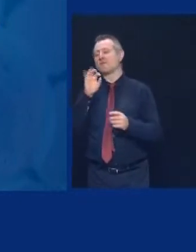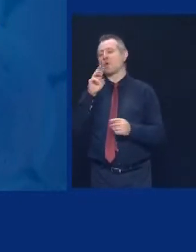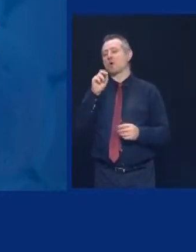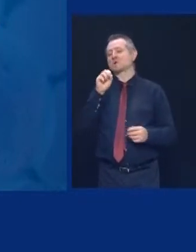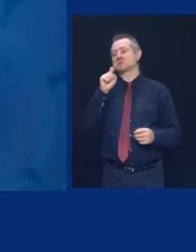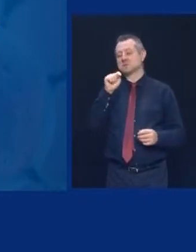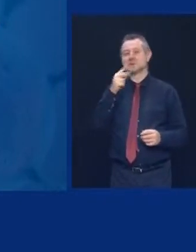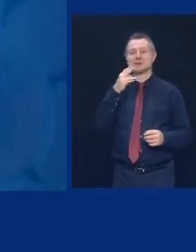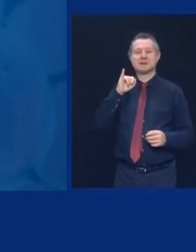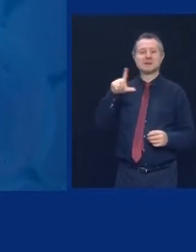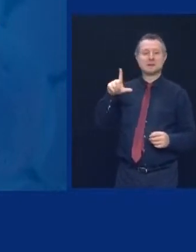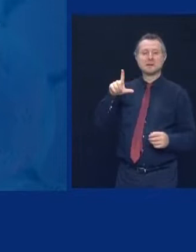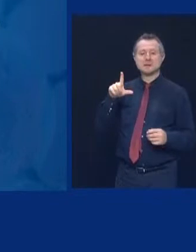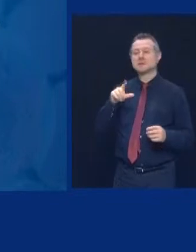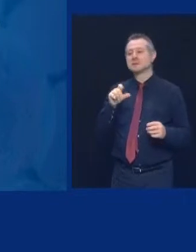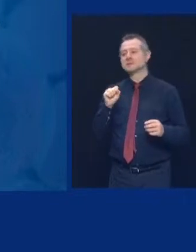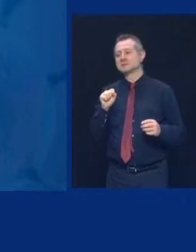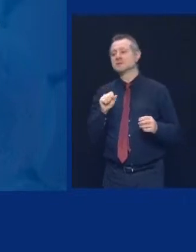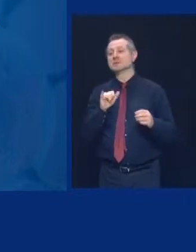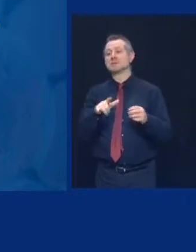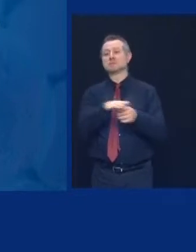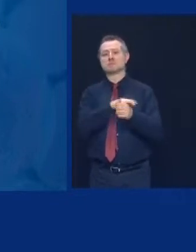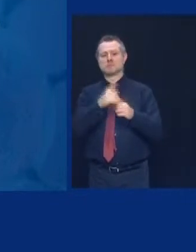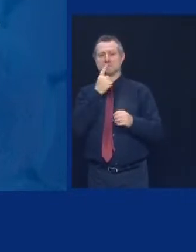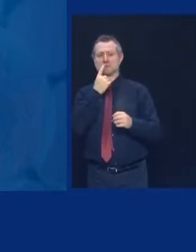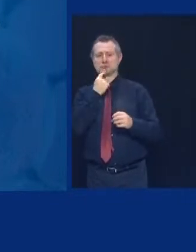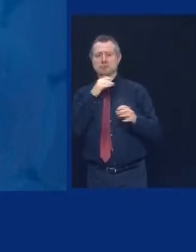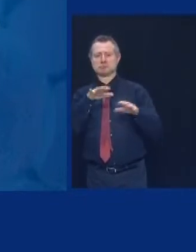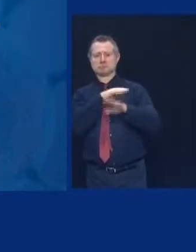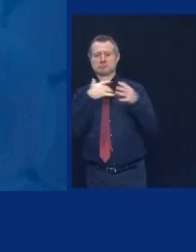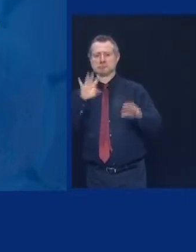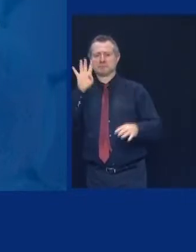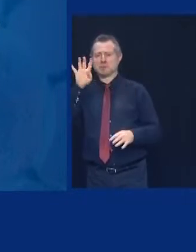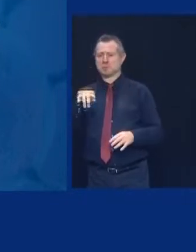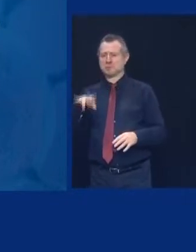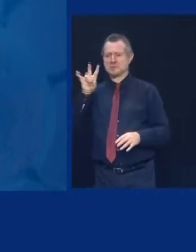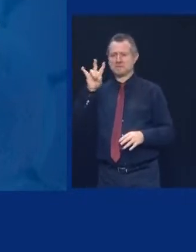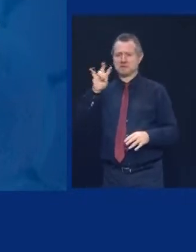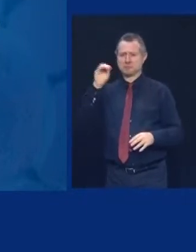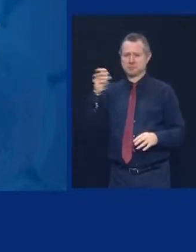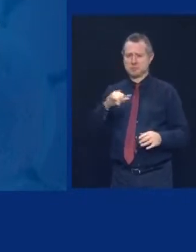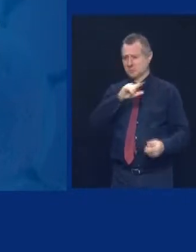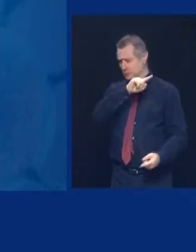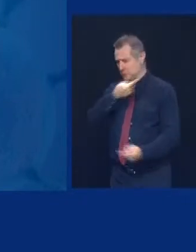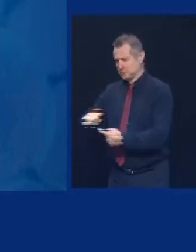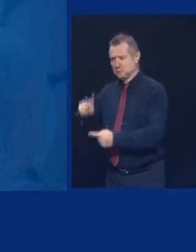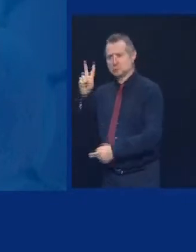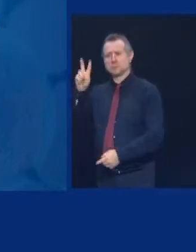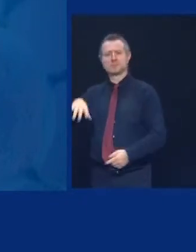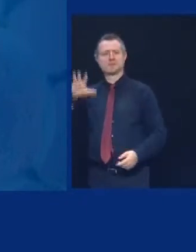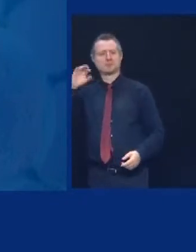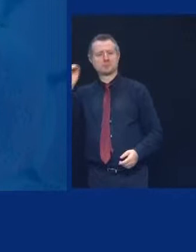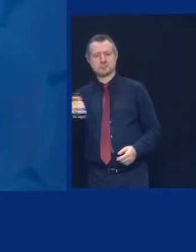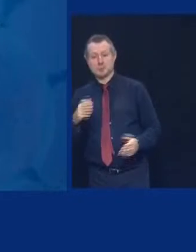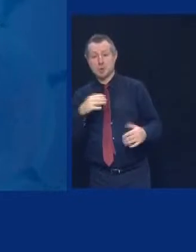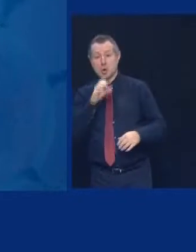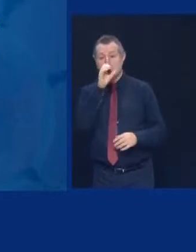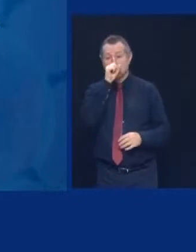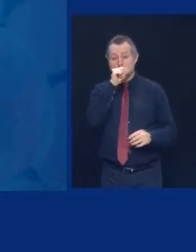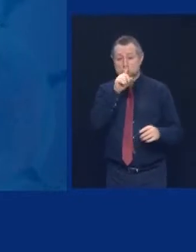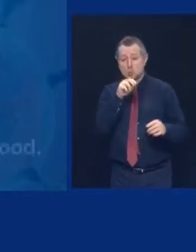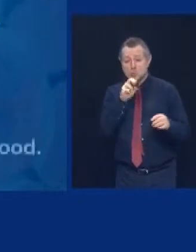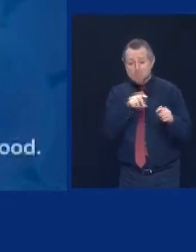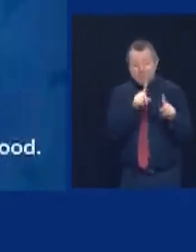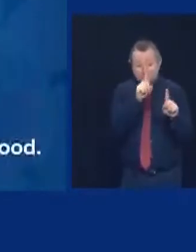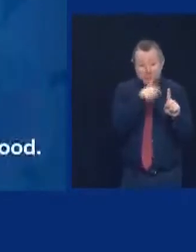Overall, the red zone went from 4.7 to 2.5, great. Orange 1.9 to 1.6, yellow 1.9 to 2.1.